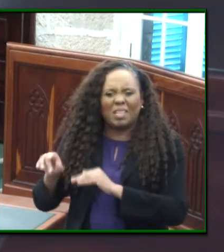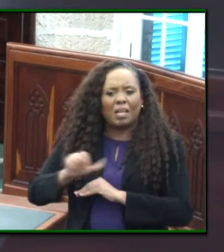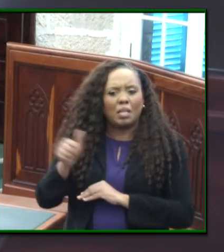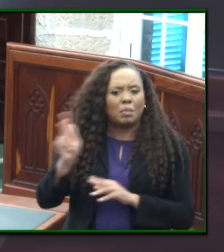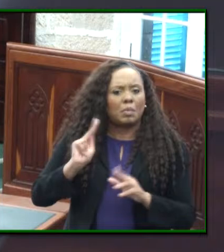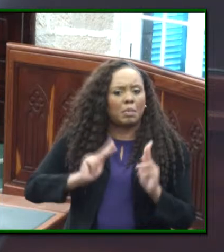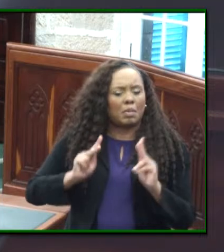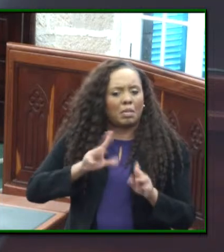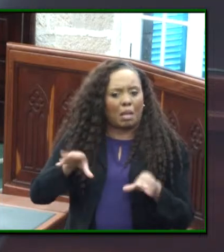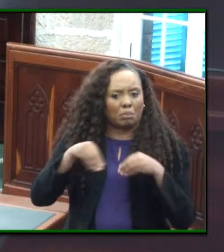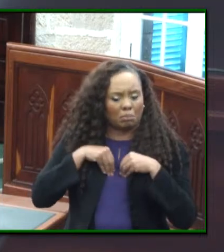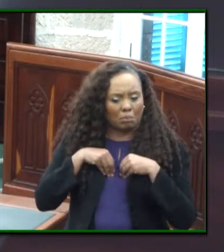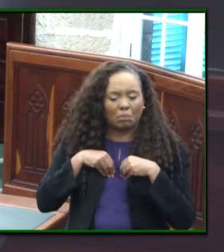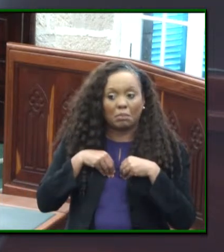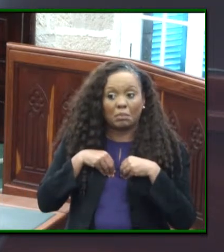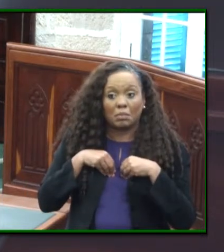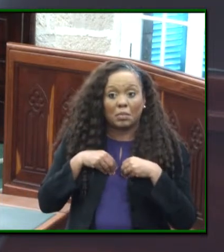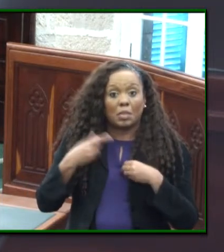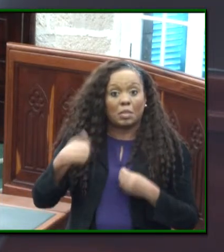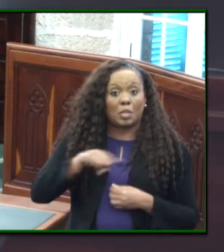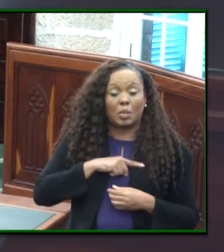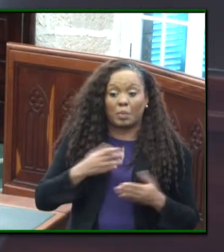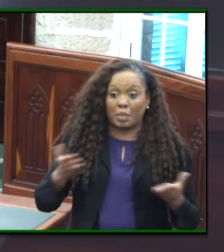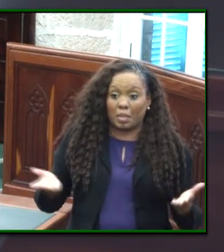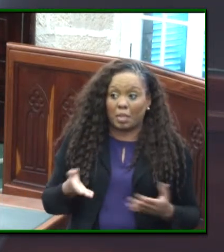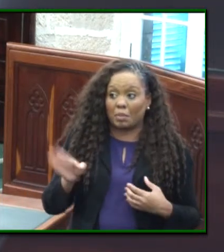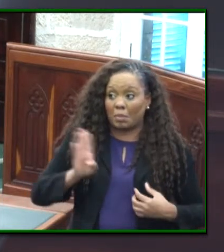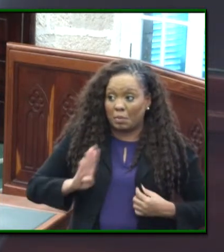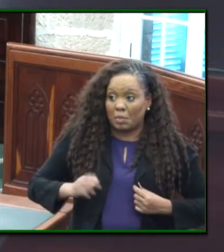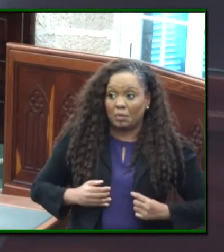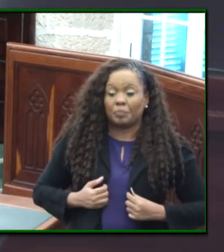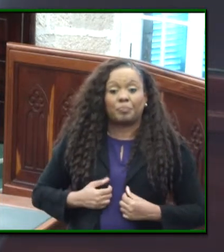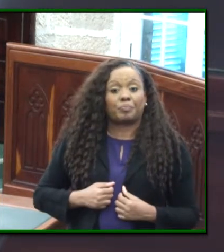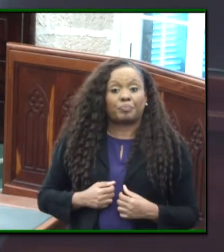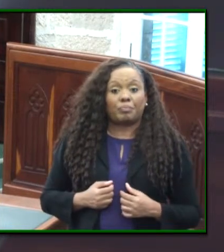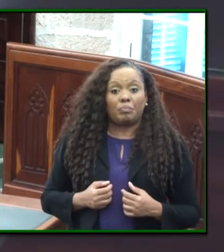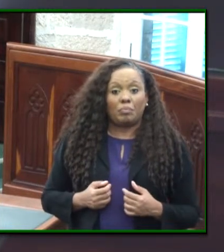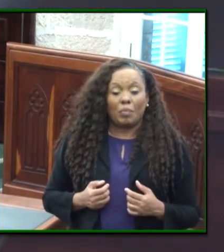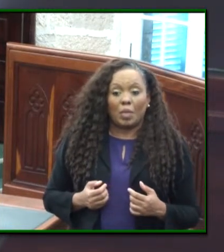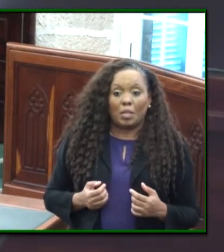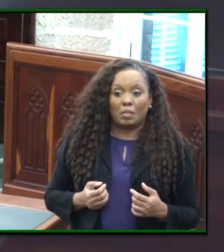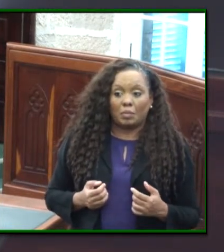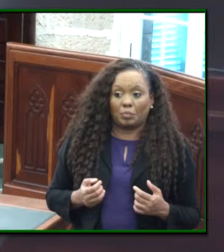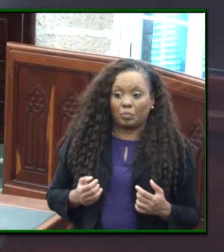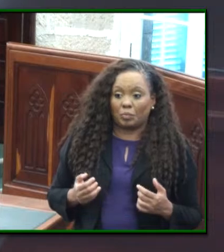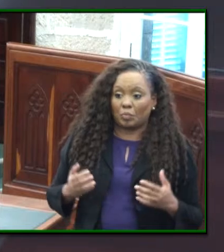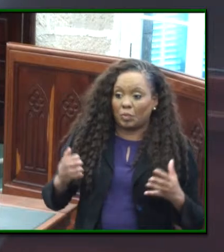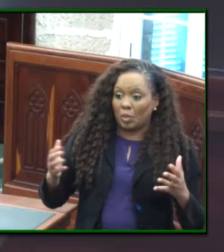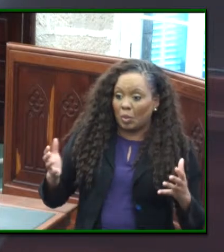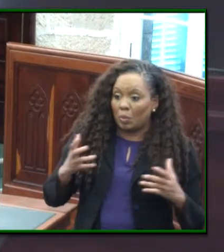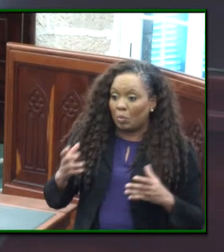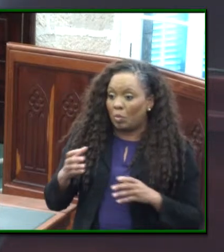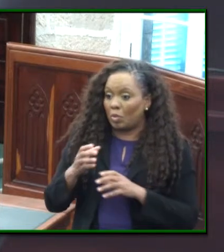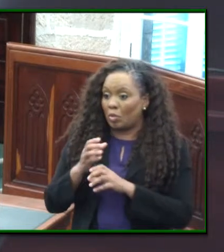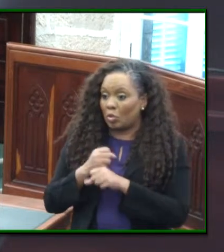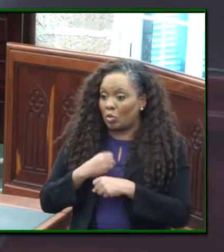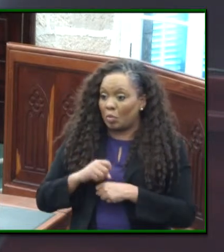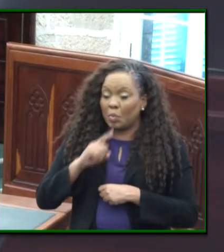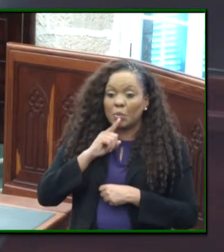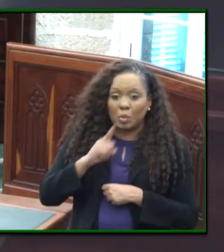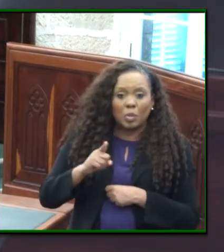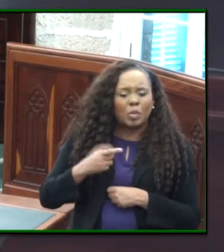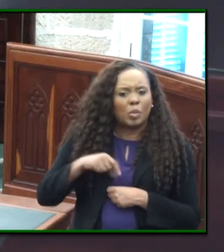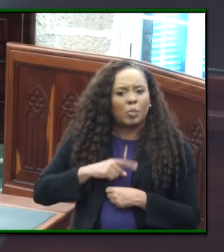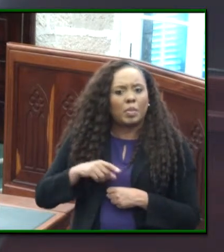So we in Barbados will not want to jettison our caravans when other persons in the Caribbean are now embracing